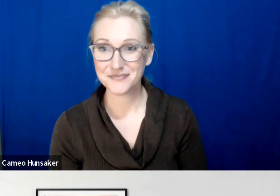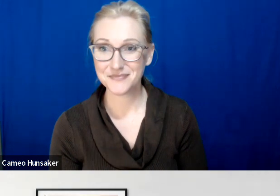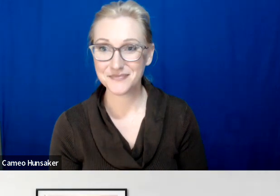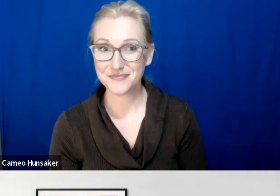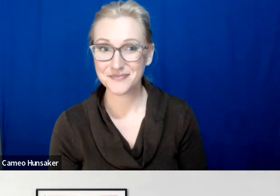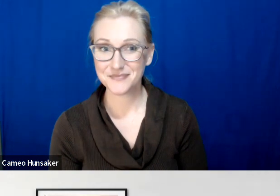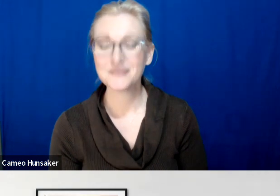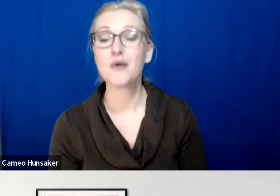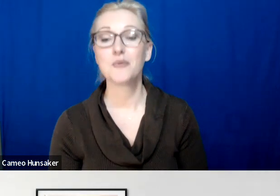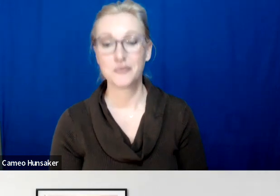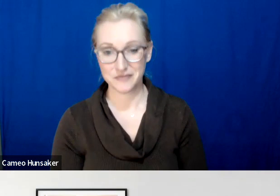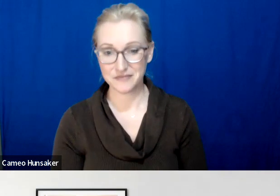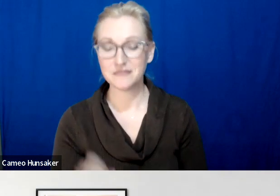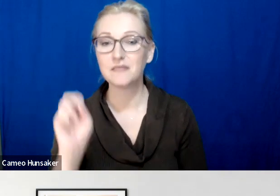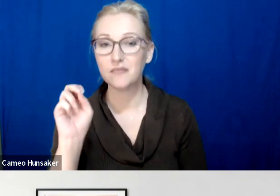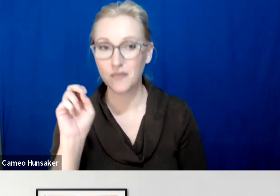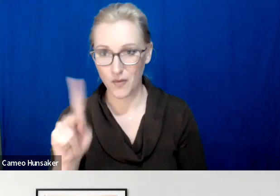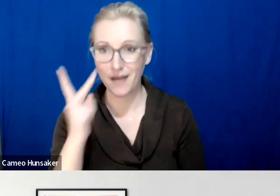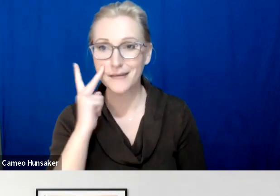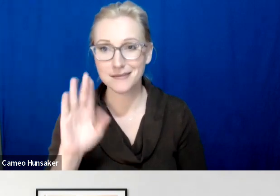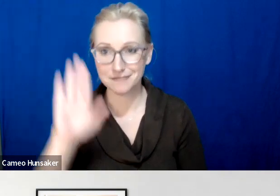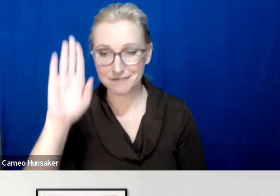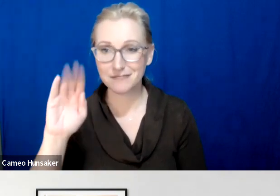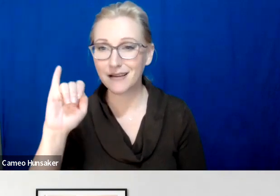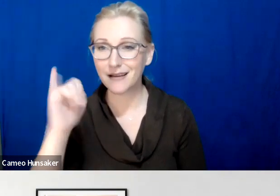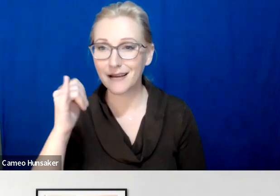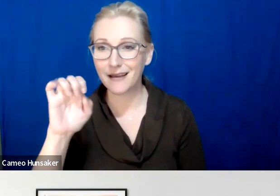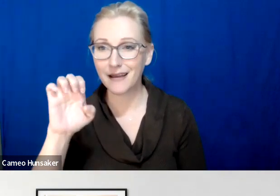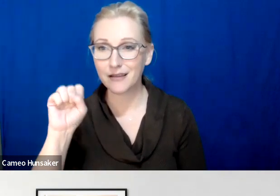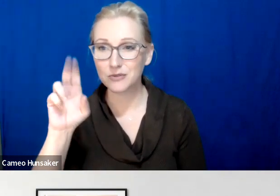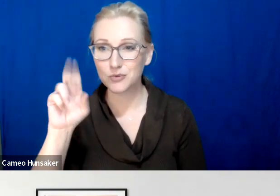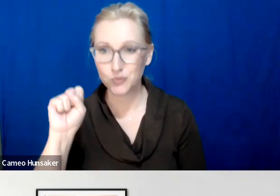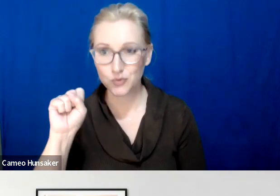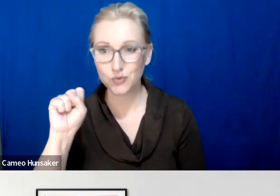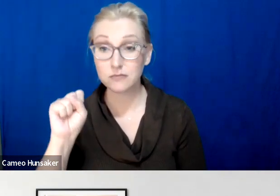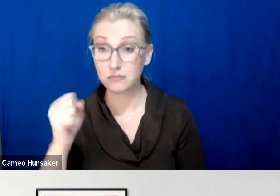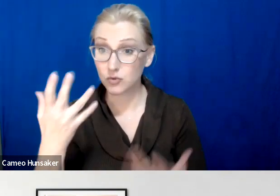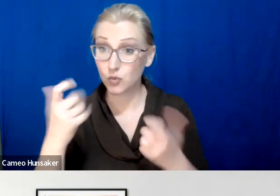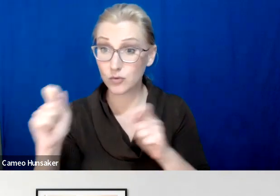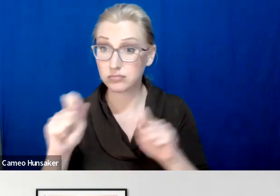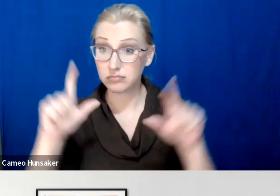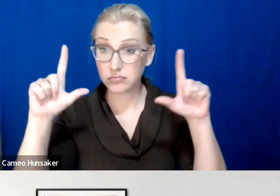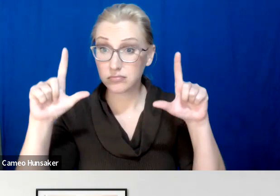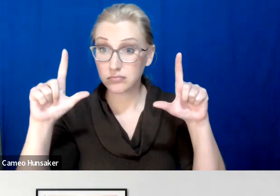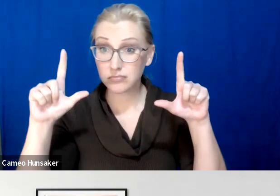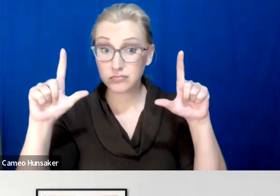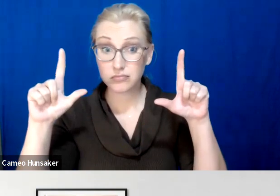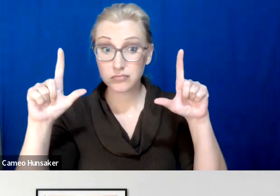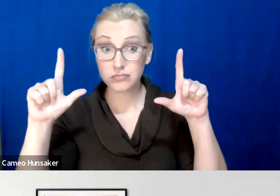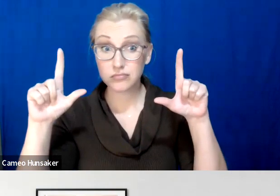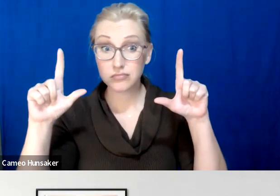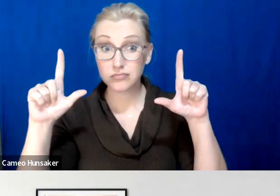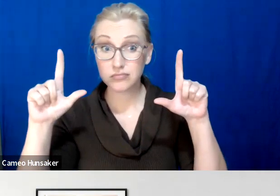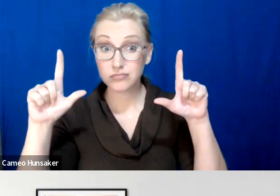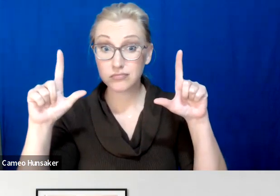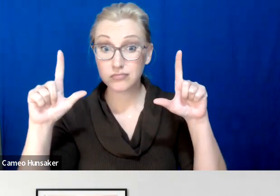There we go. I see Jesus on my end. Okay, Jesus, would you like to turn your screen on? You